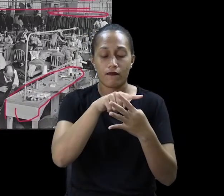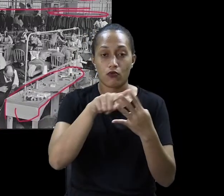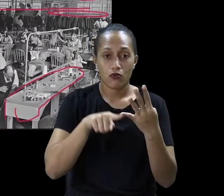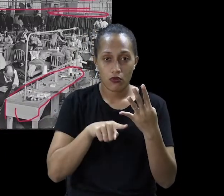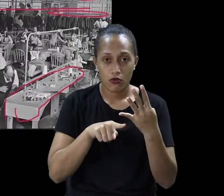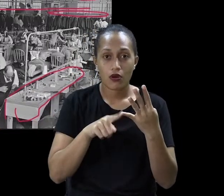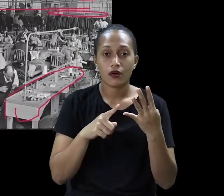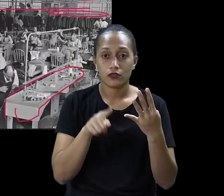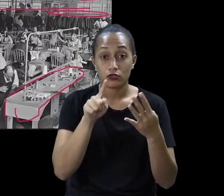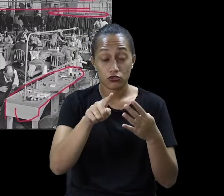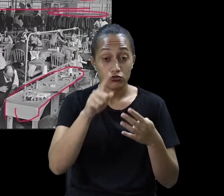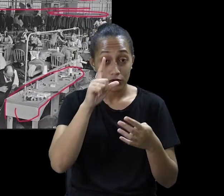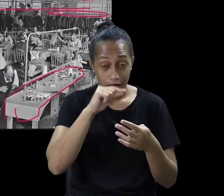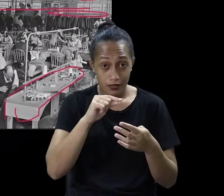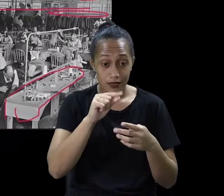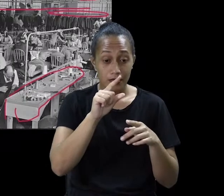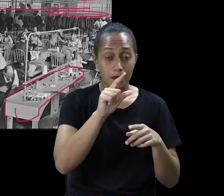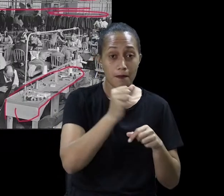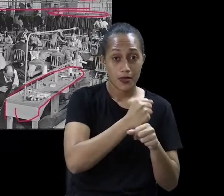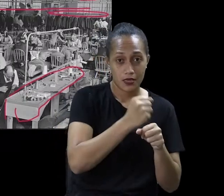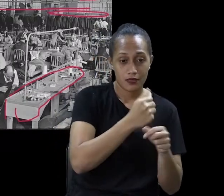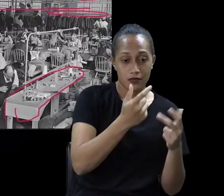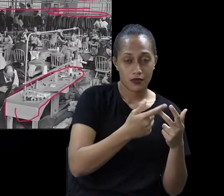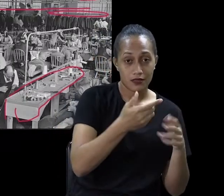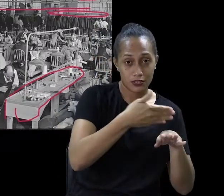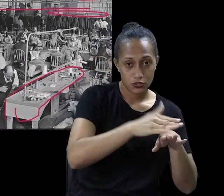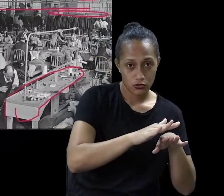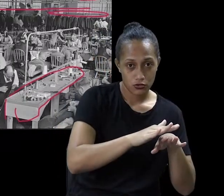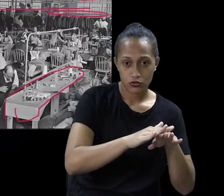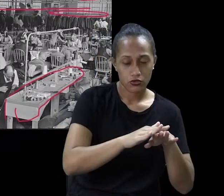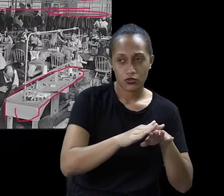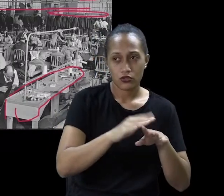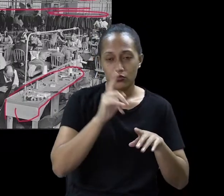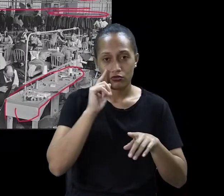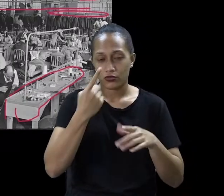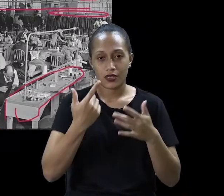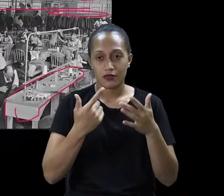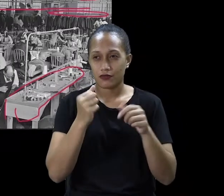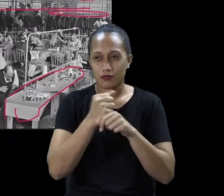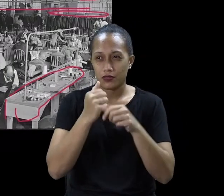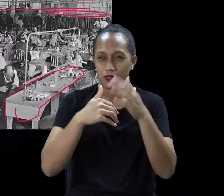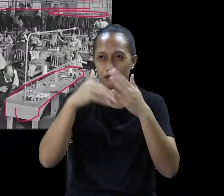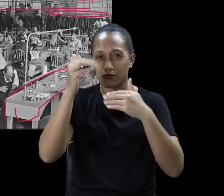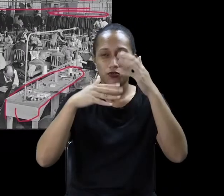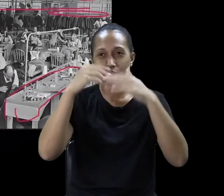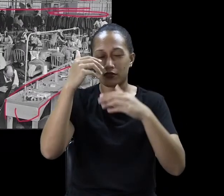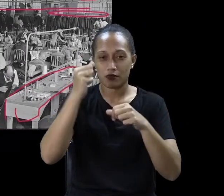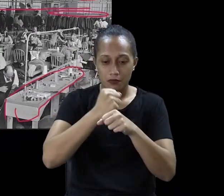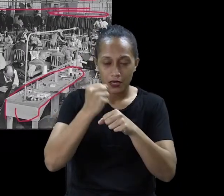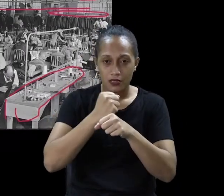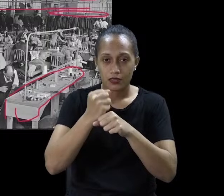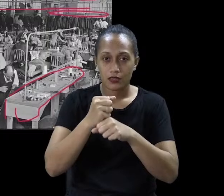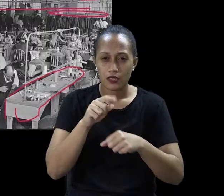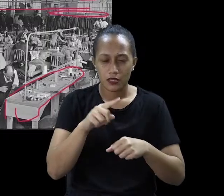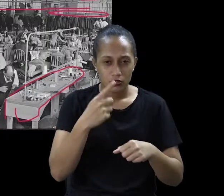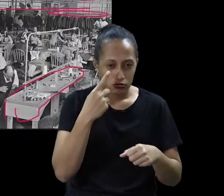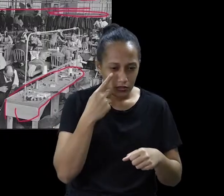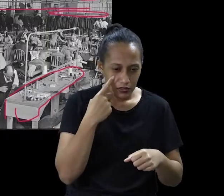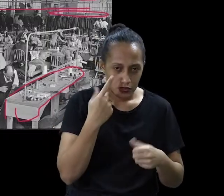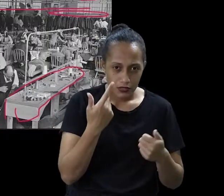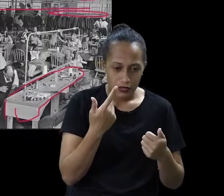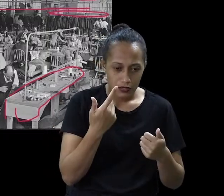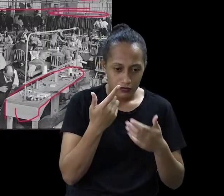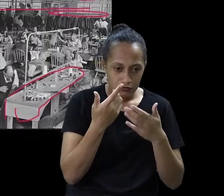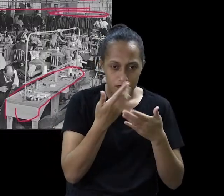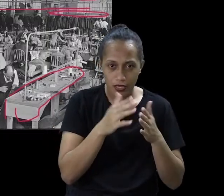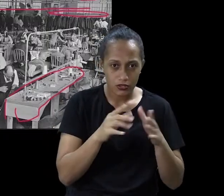of the two types of things that could be produced from all of these factors of production. Broadly speaking,